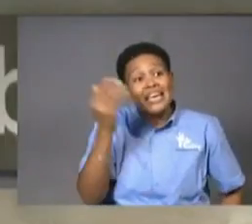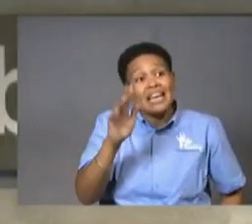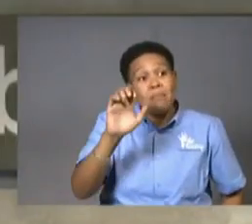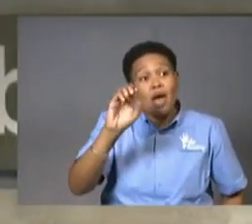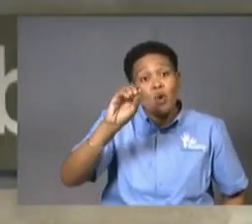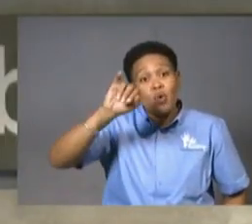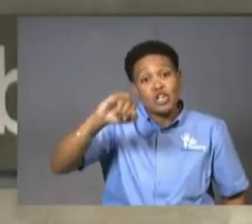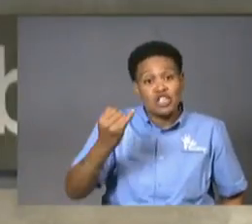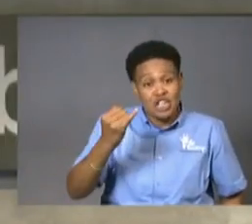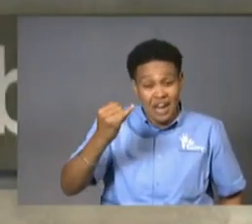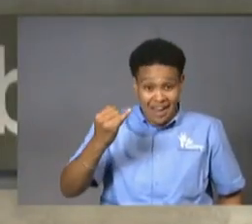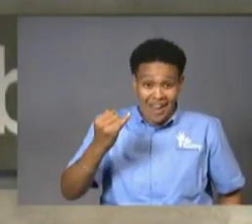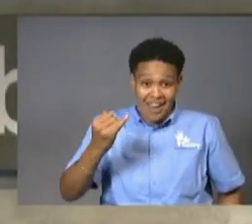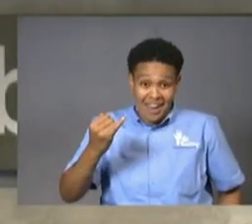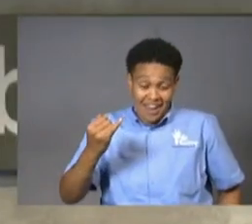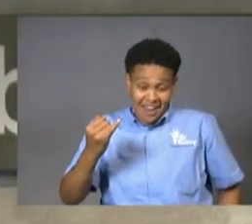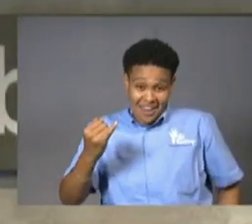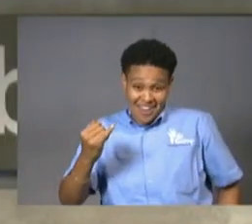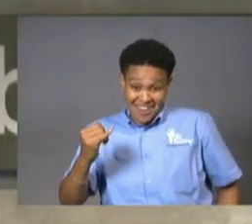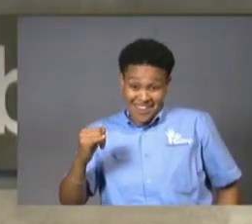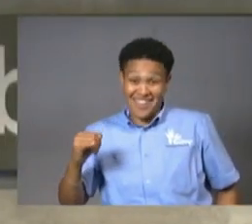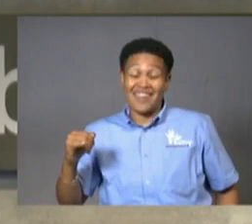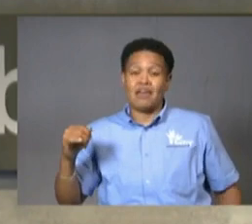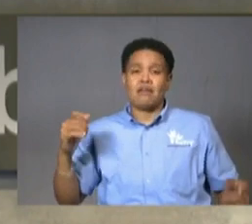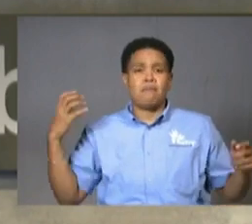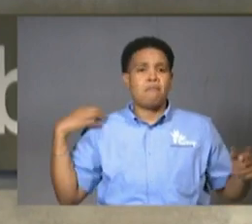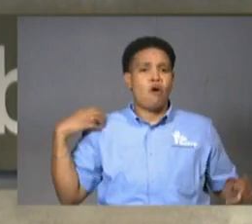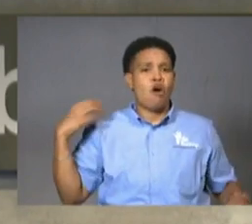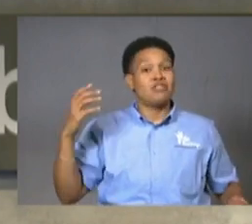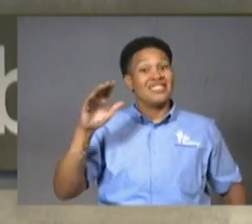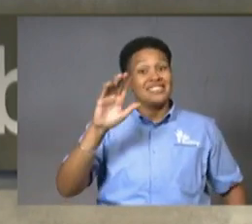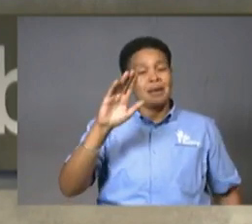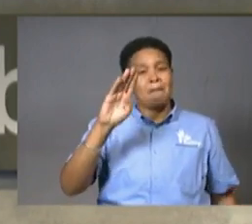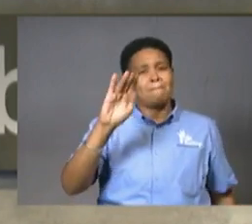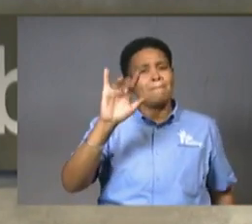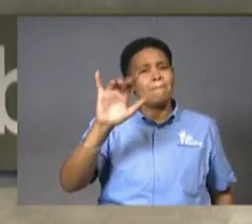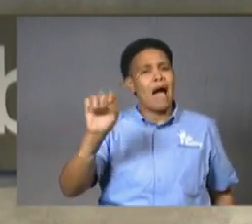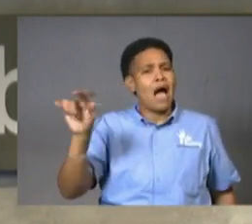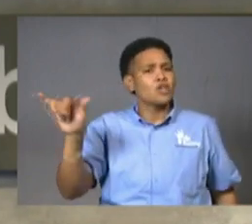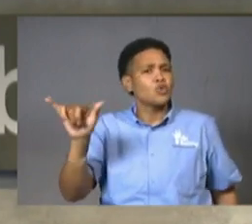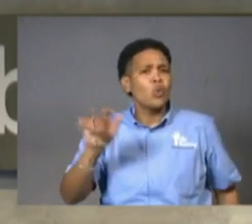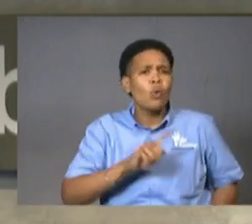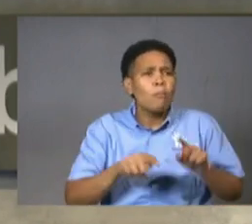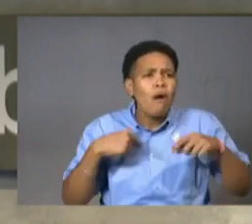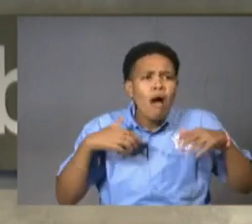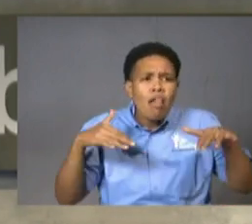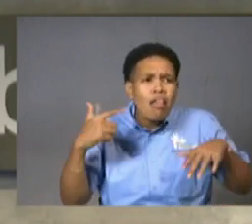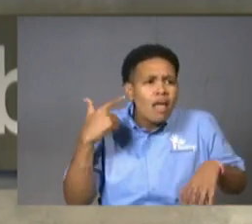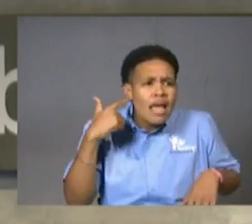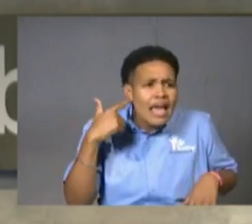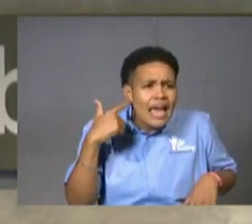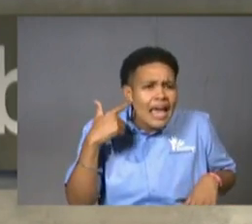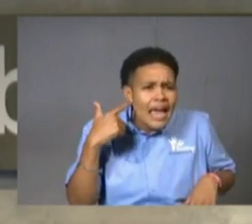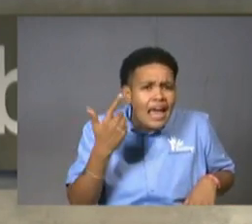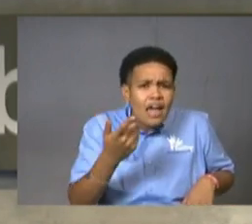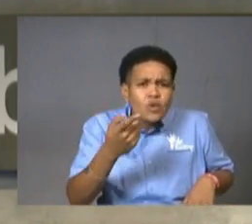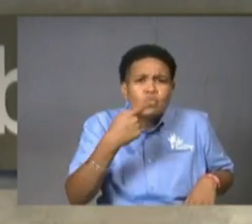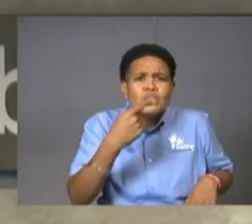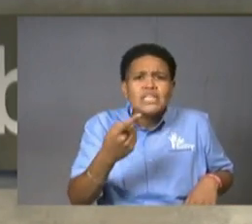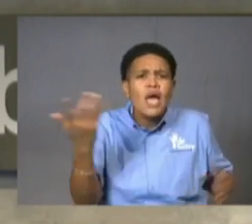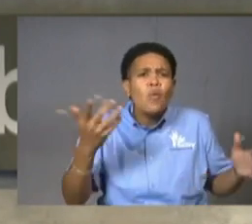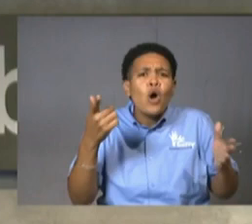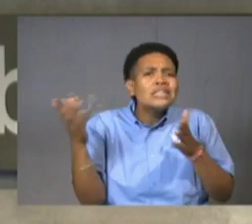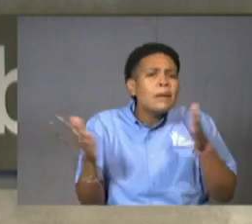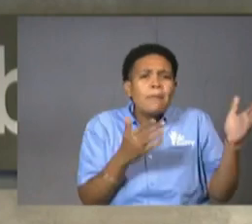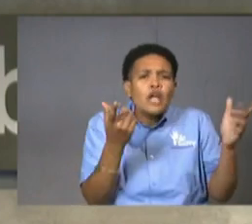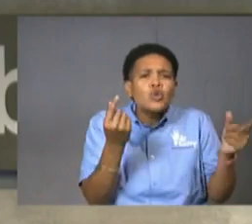Governor Biles as well. But I didn't hear you indicate what the plan was to do about the dollar at 150 to 1, if